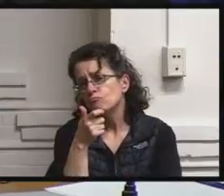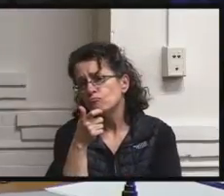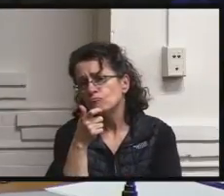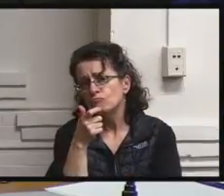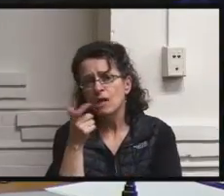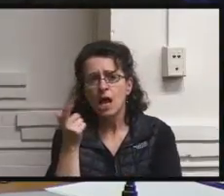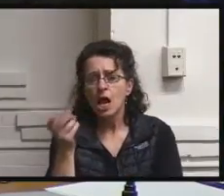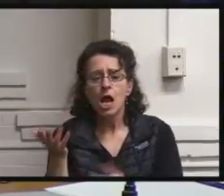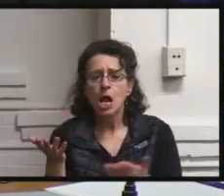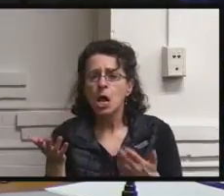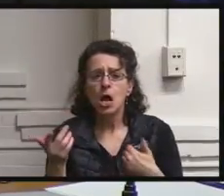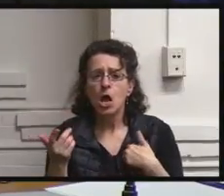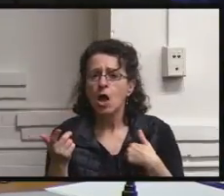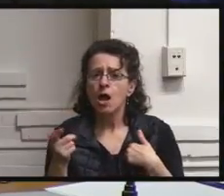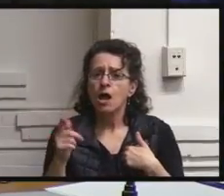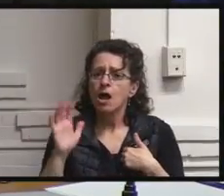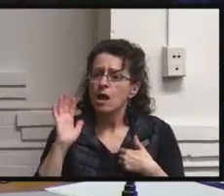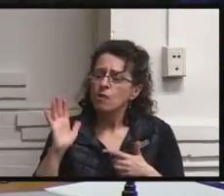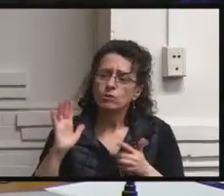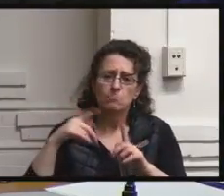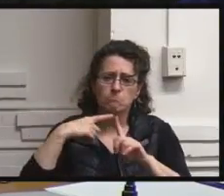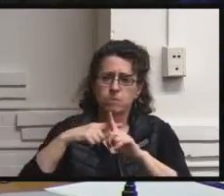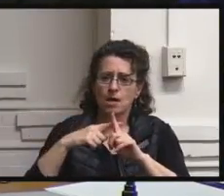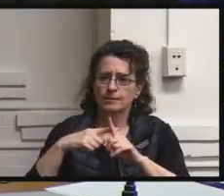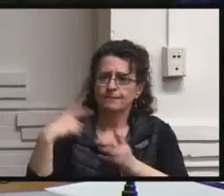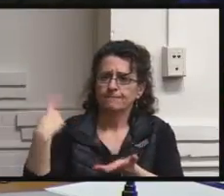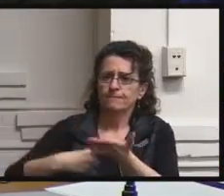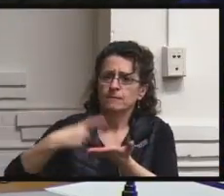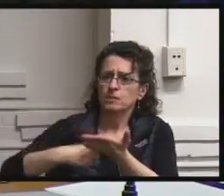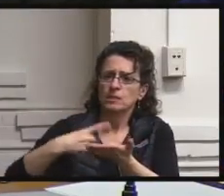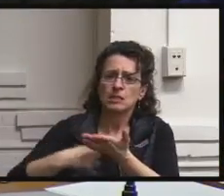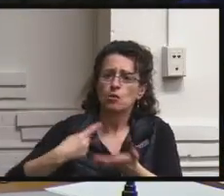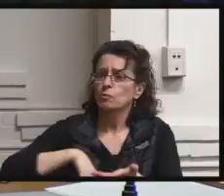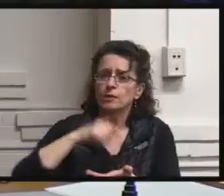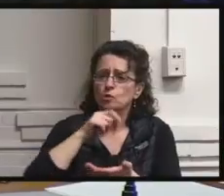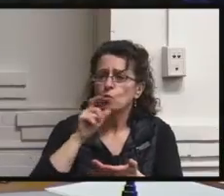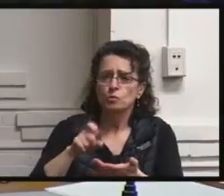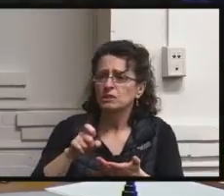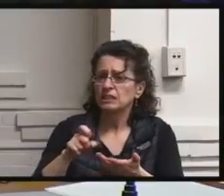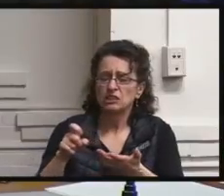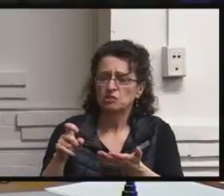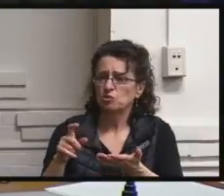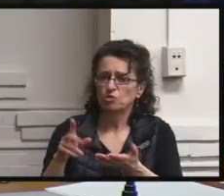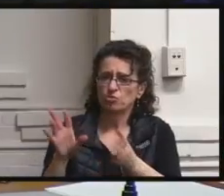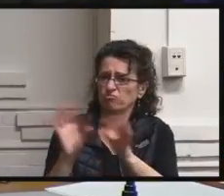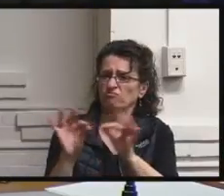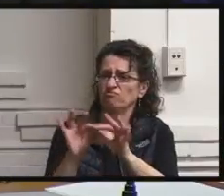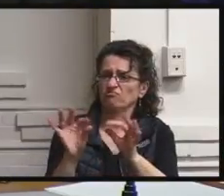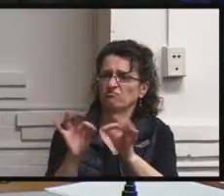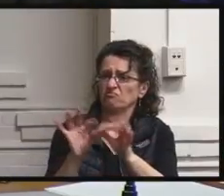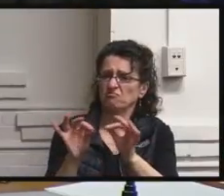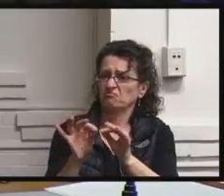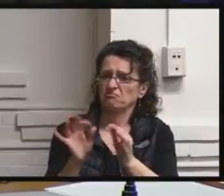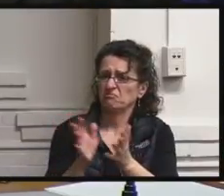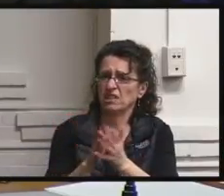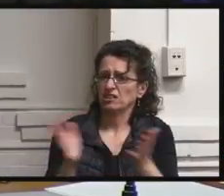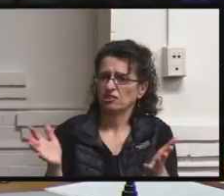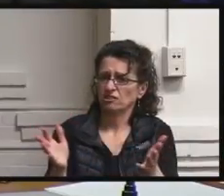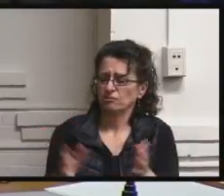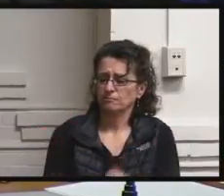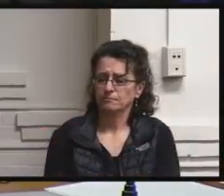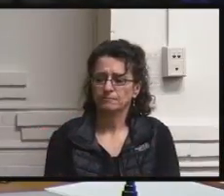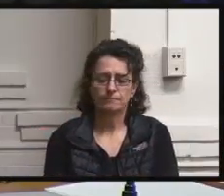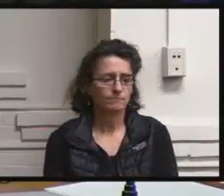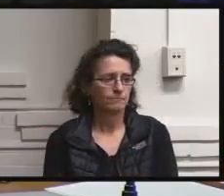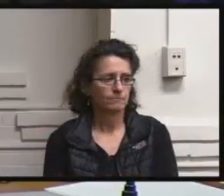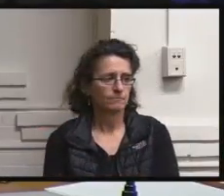very mature at this point in terms of the importance of doing